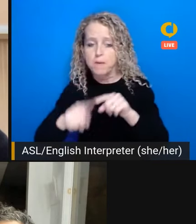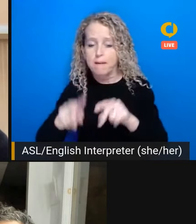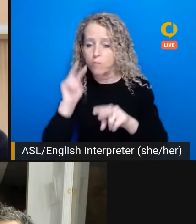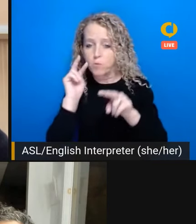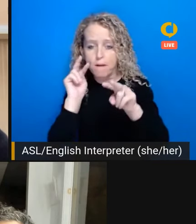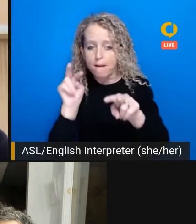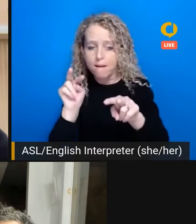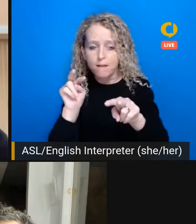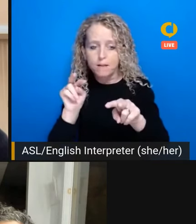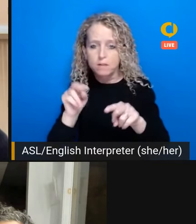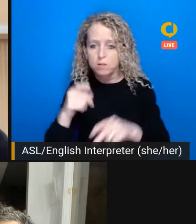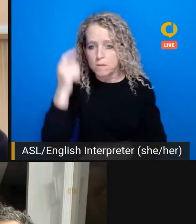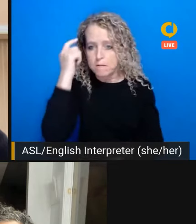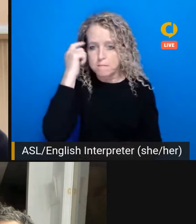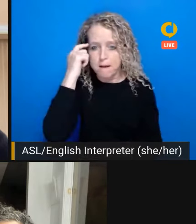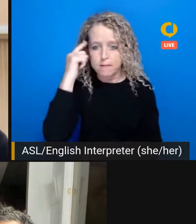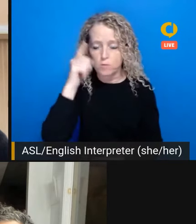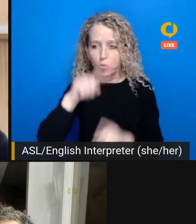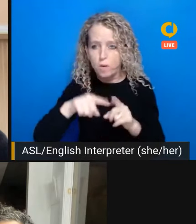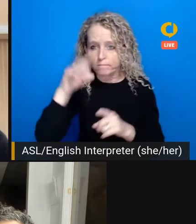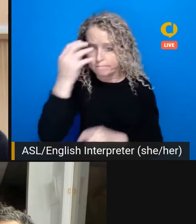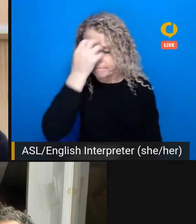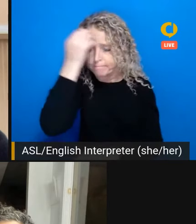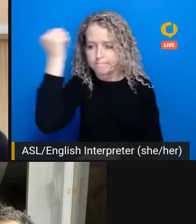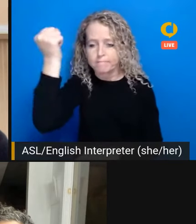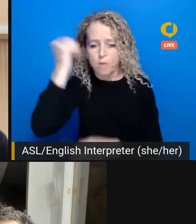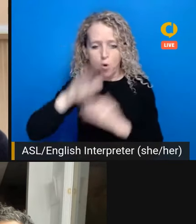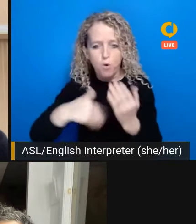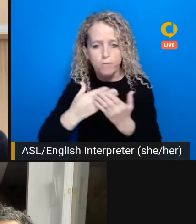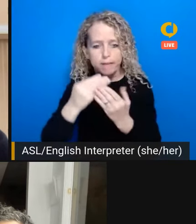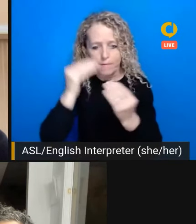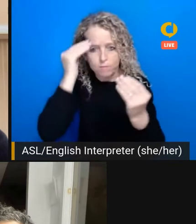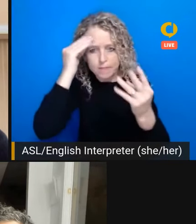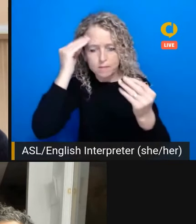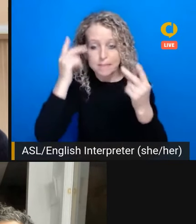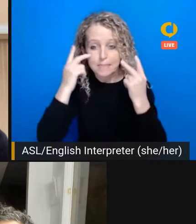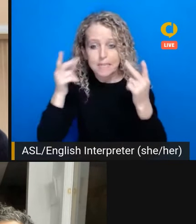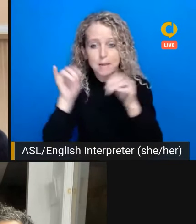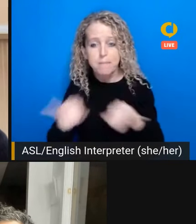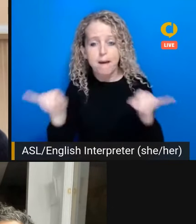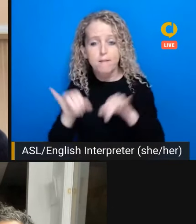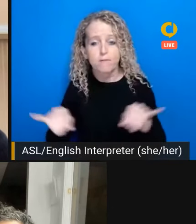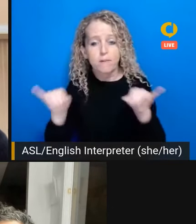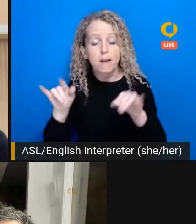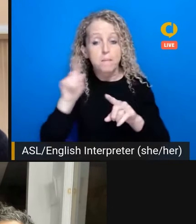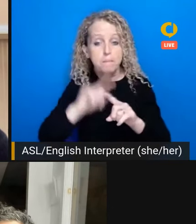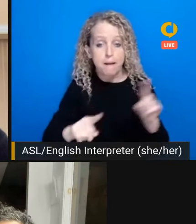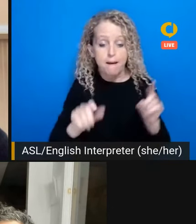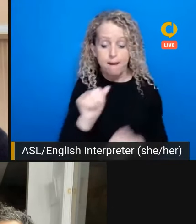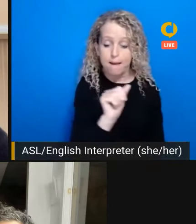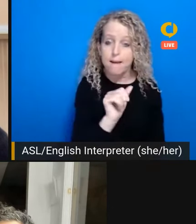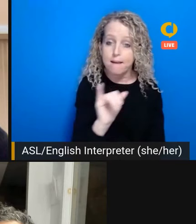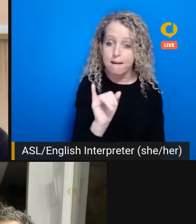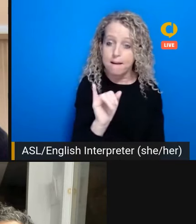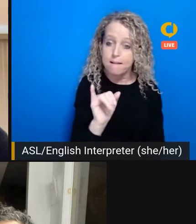mind at once to see patterns in it. But see, that ability of AI systems to find